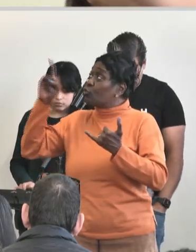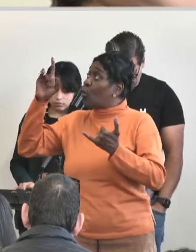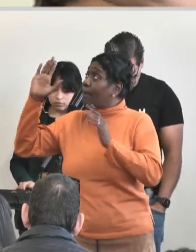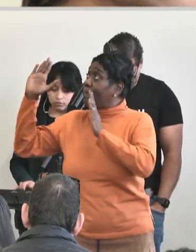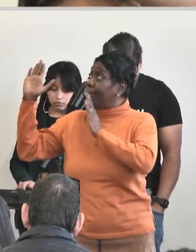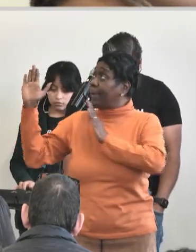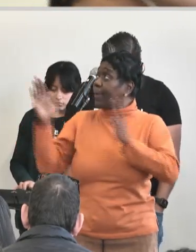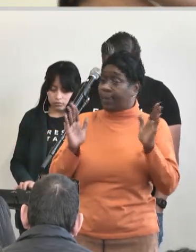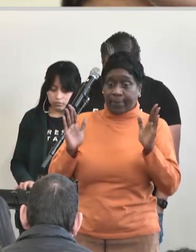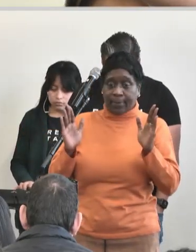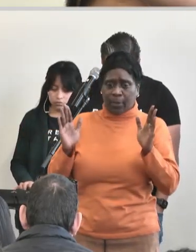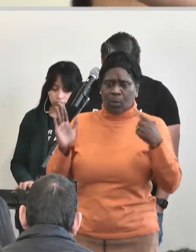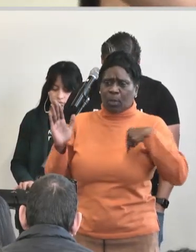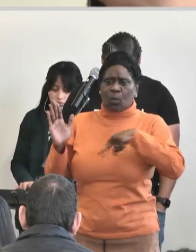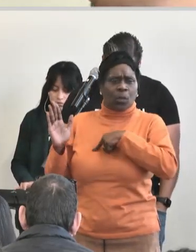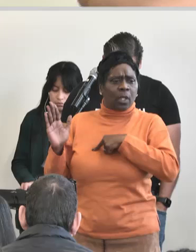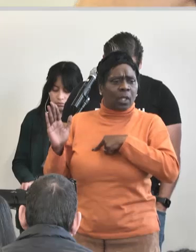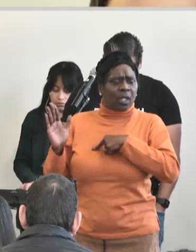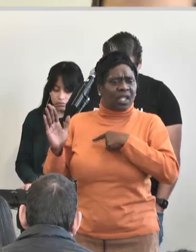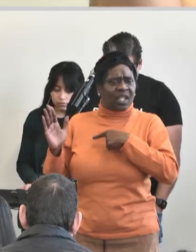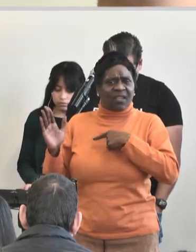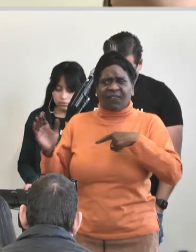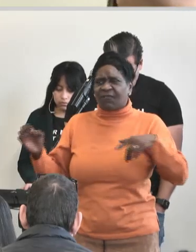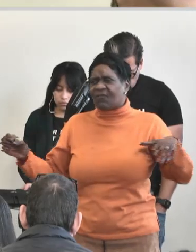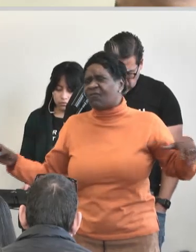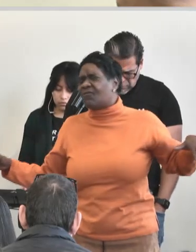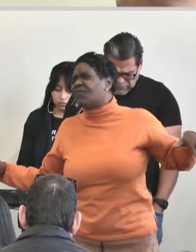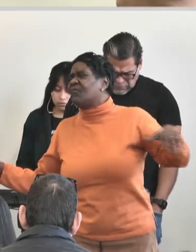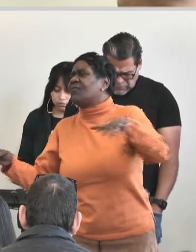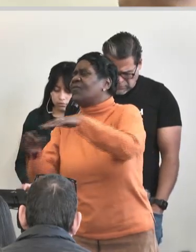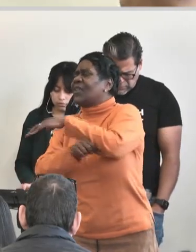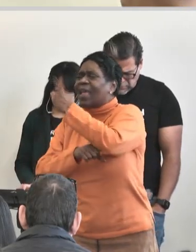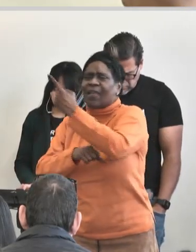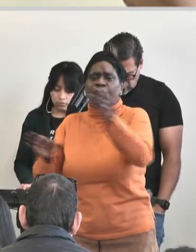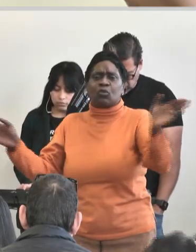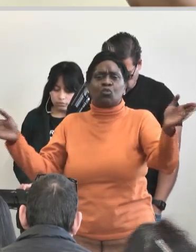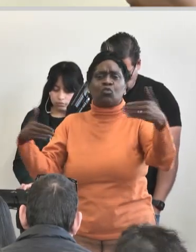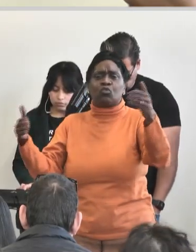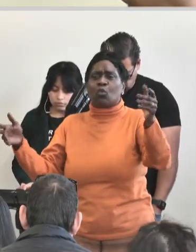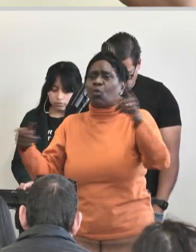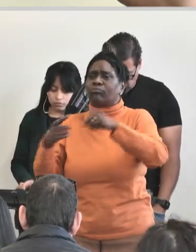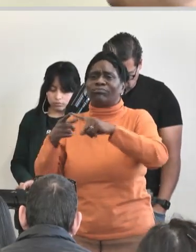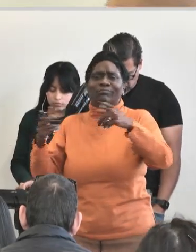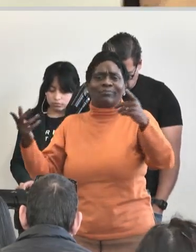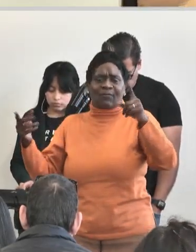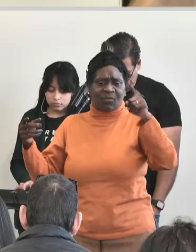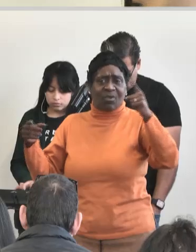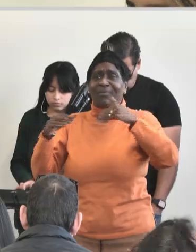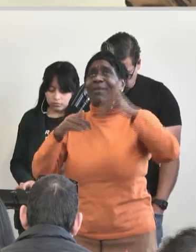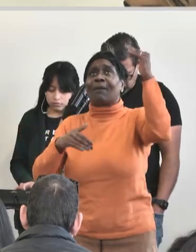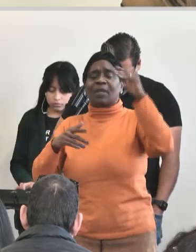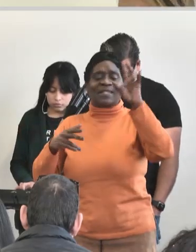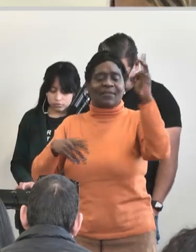causa. May we fill every room in this building. Llenemos cada uno de los cuartos en este edificio.